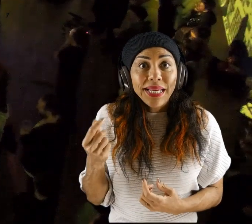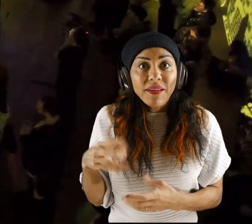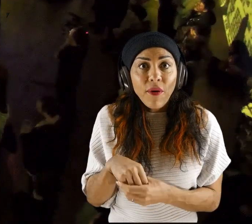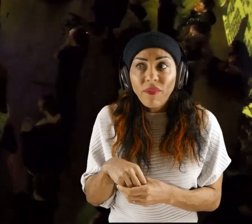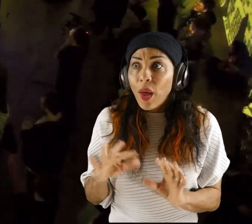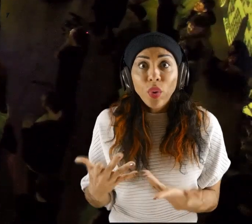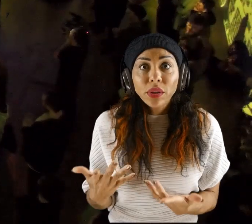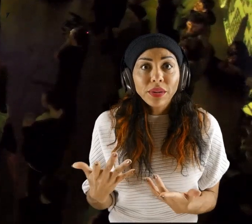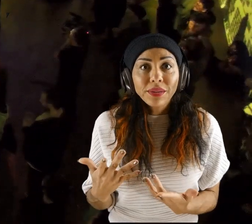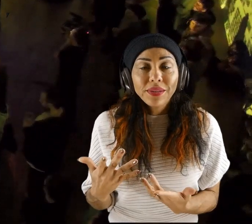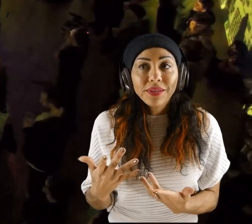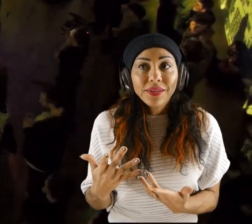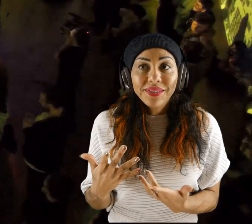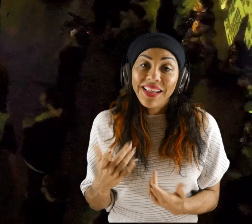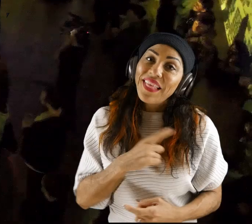It's part of its charm.